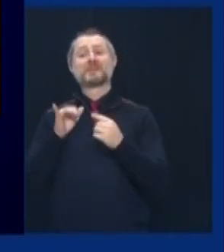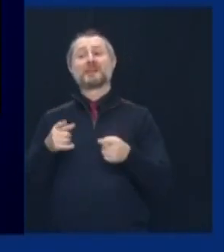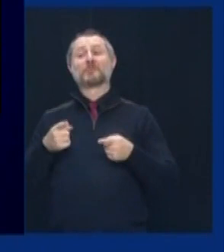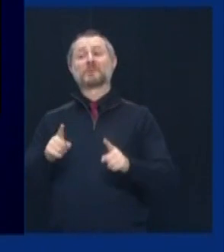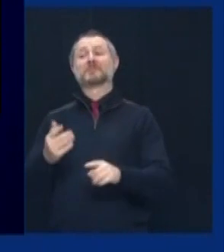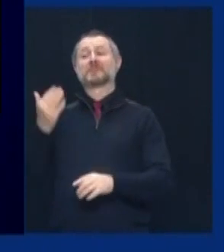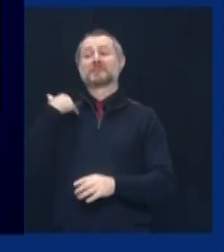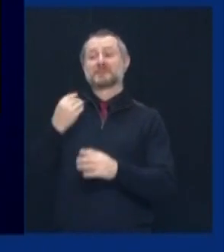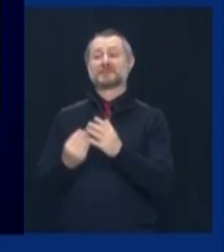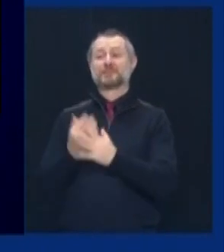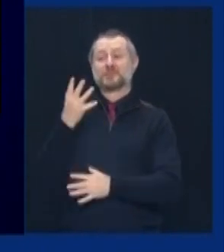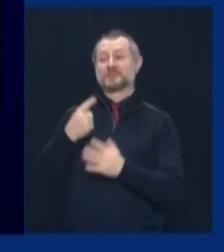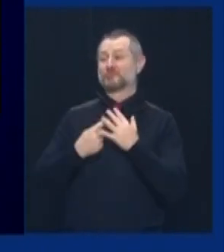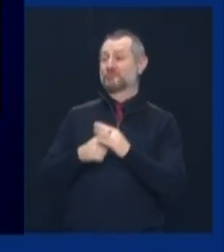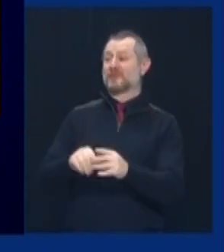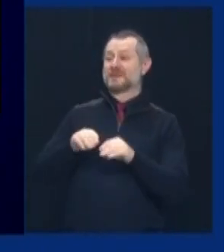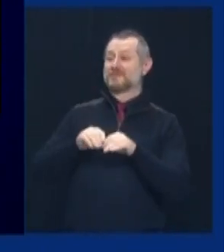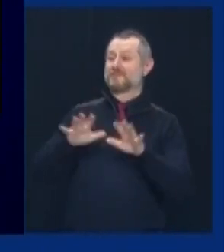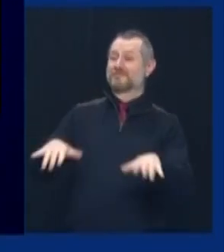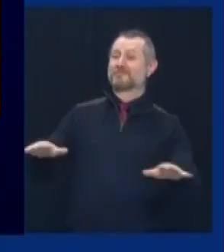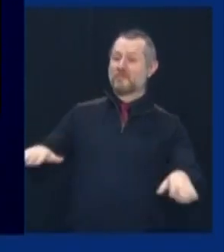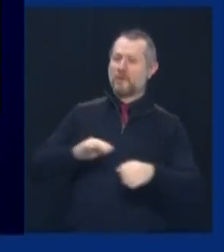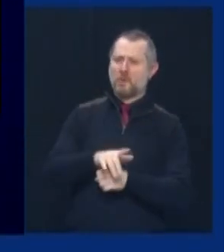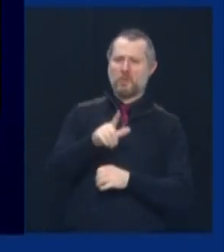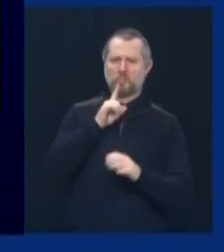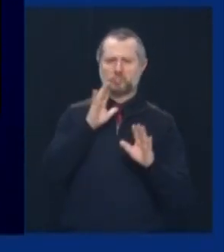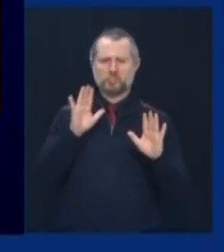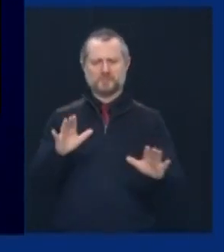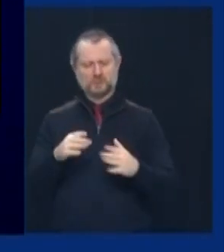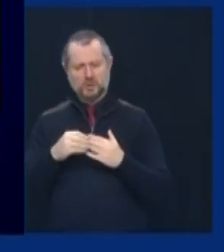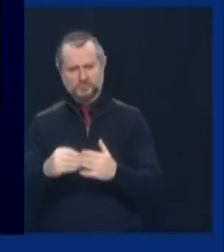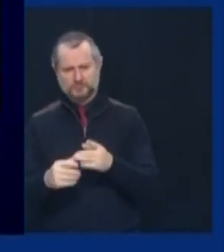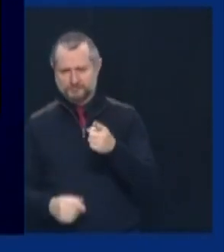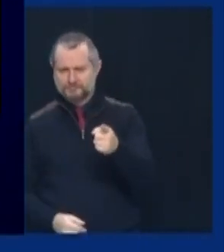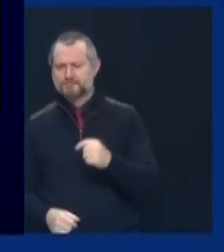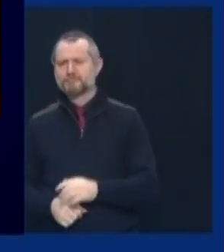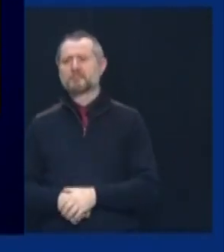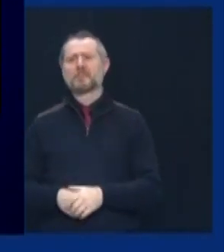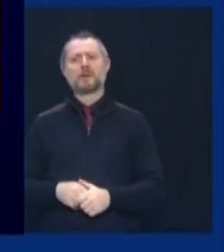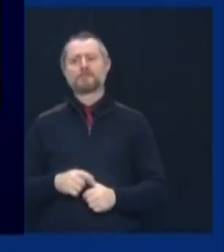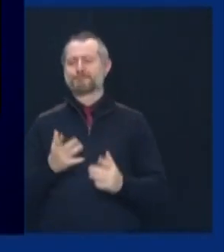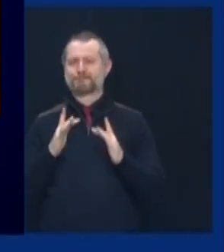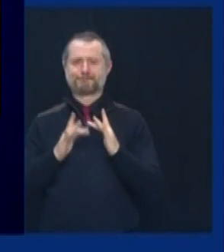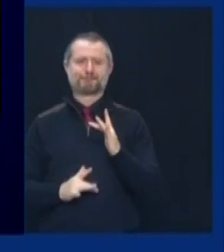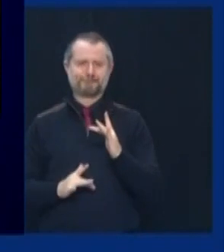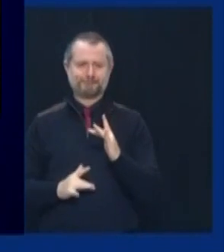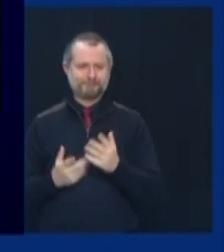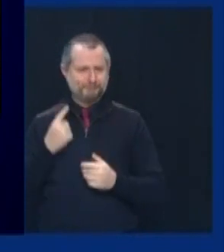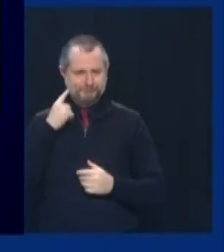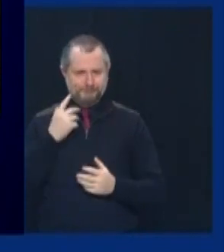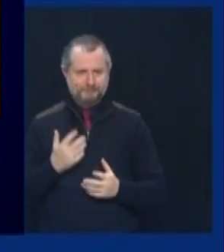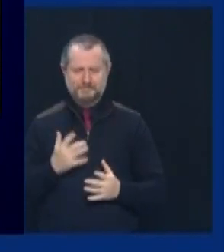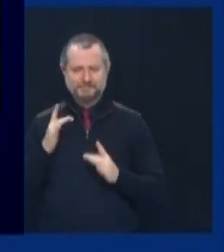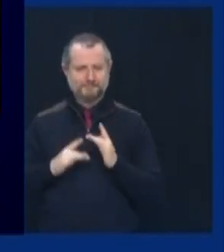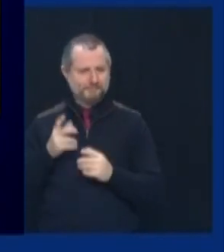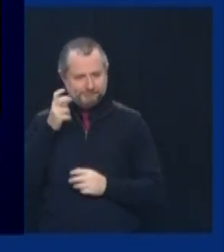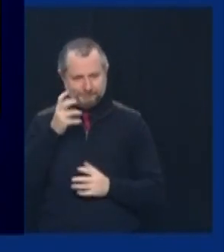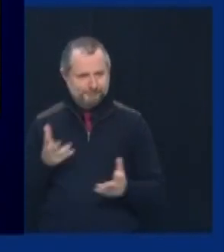of COVID-19. Our conference is reassuring, not only to New York,